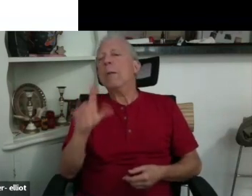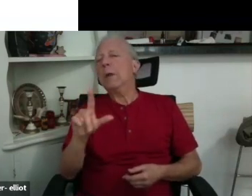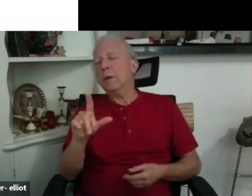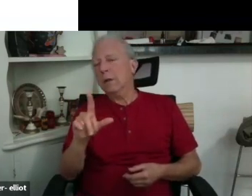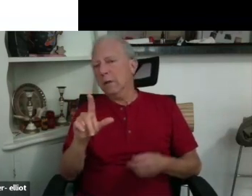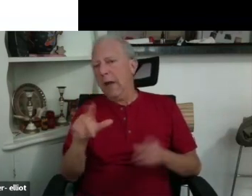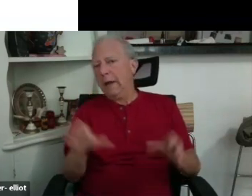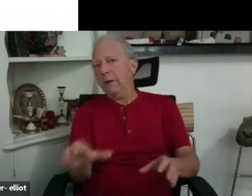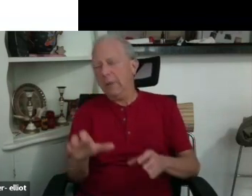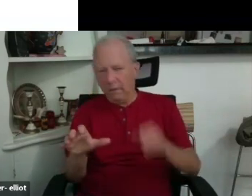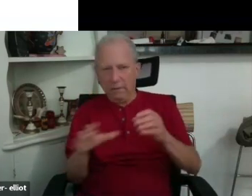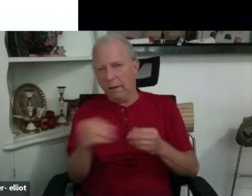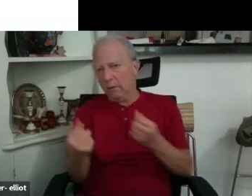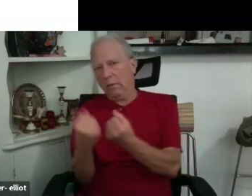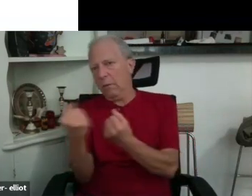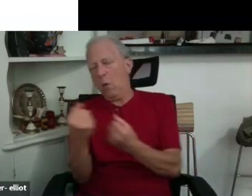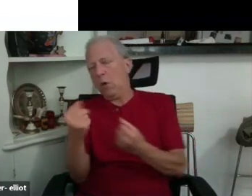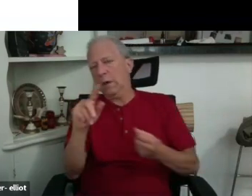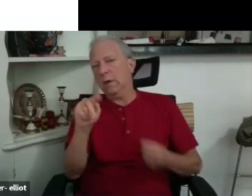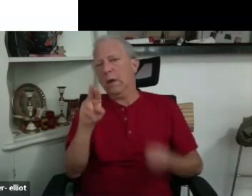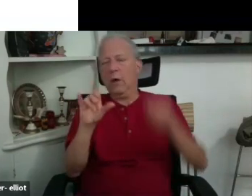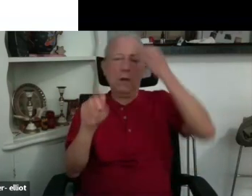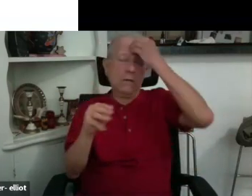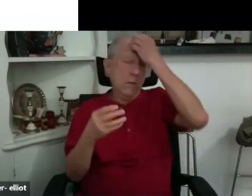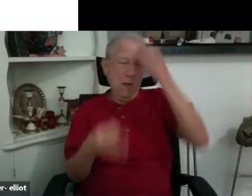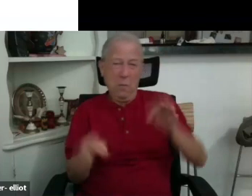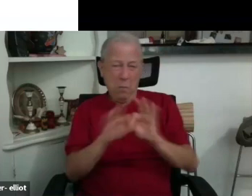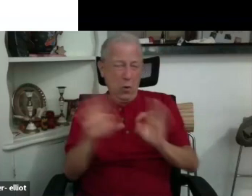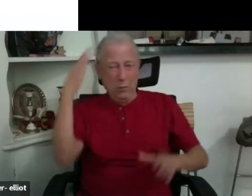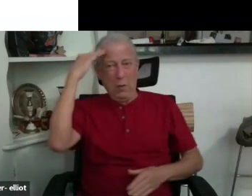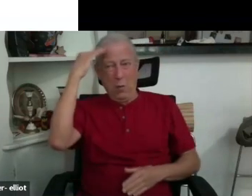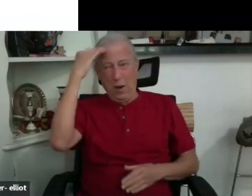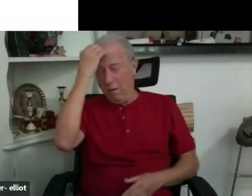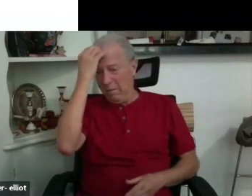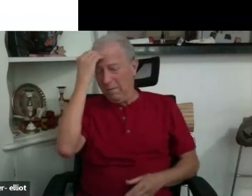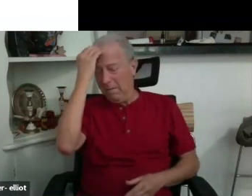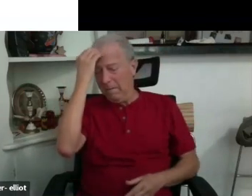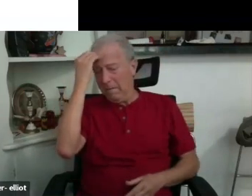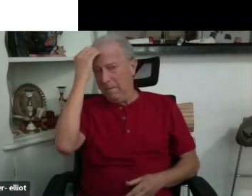terrorism. So just be aware of what's actually covered and not covered.